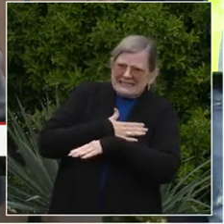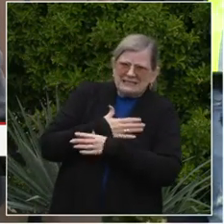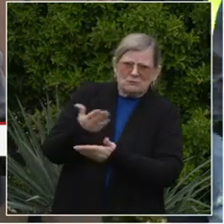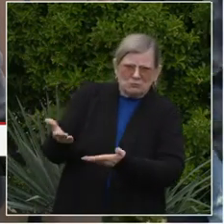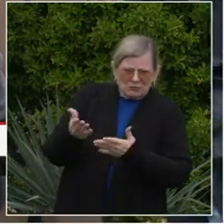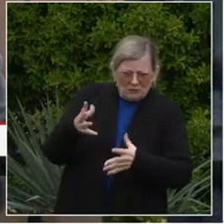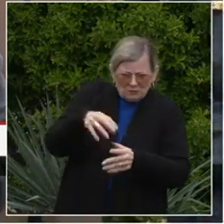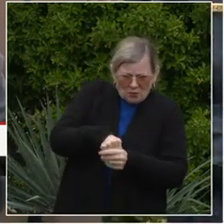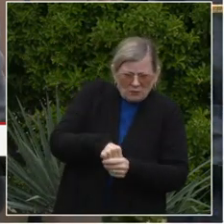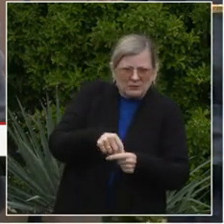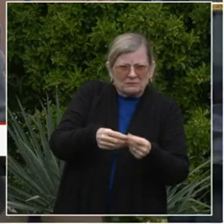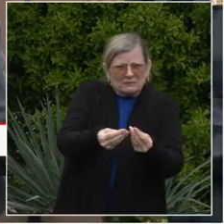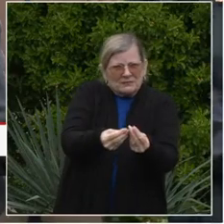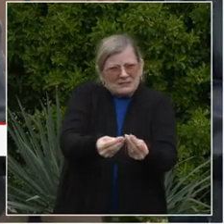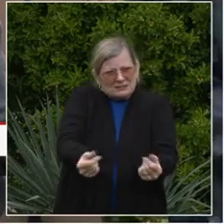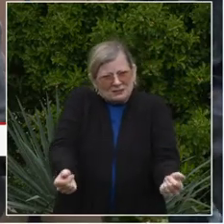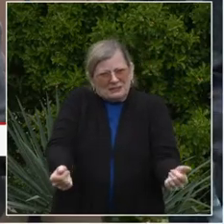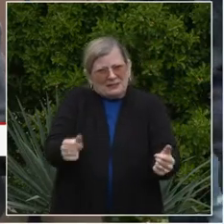contact MPD at